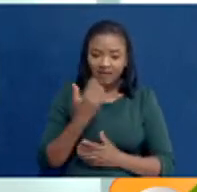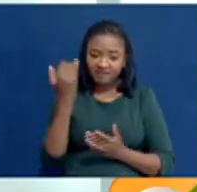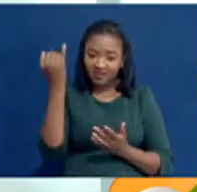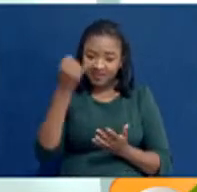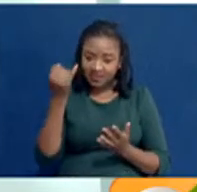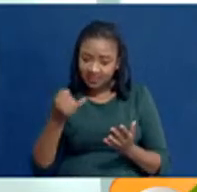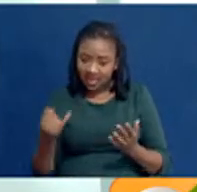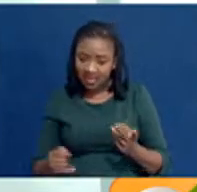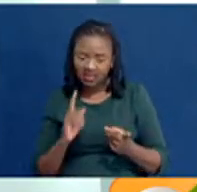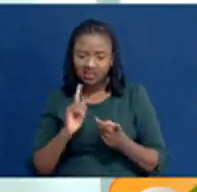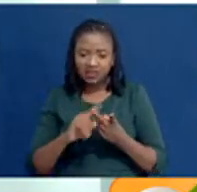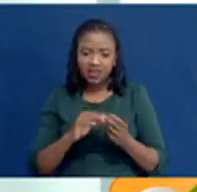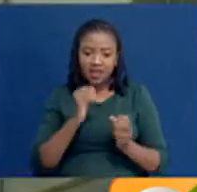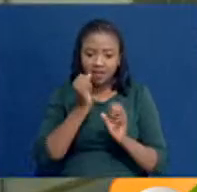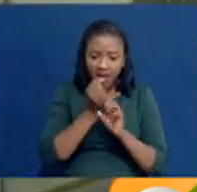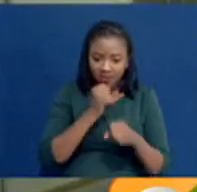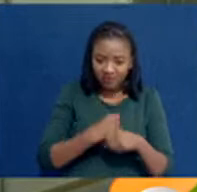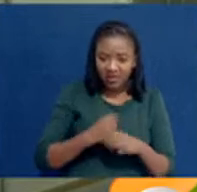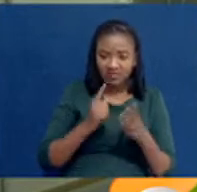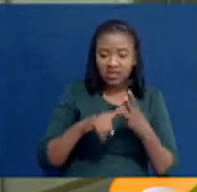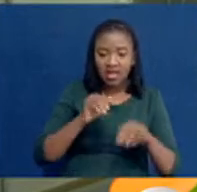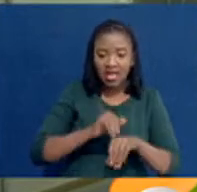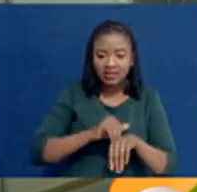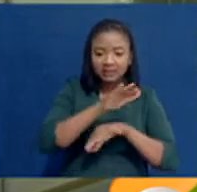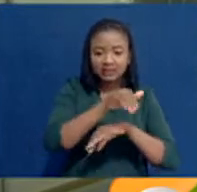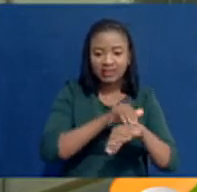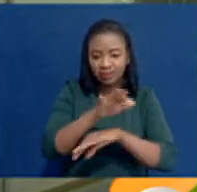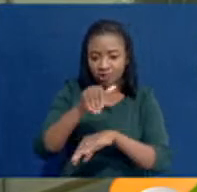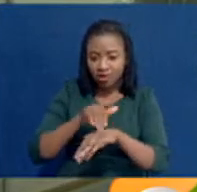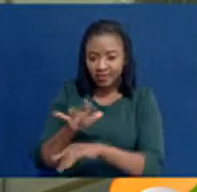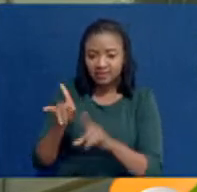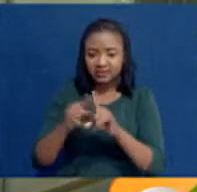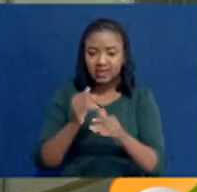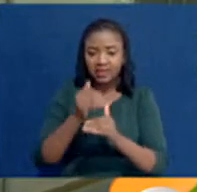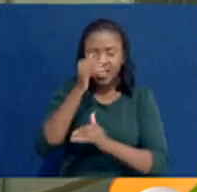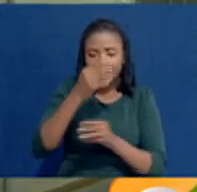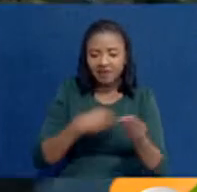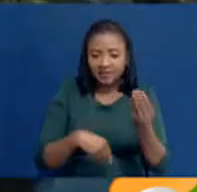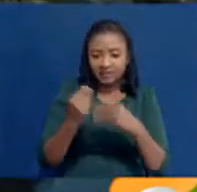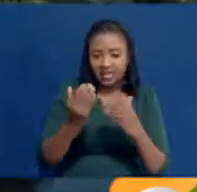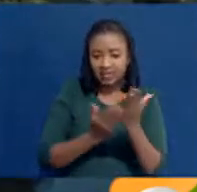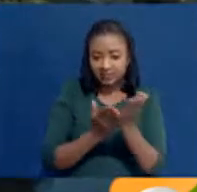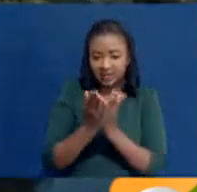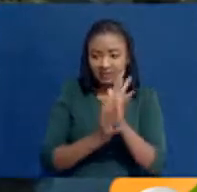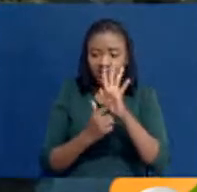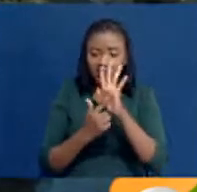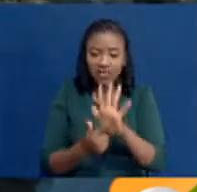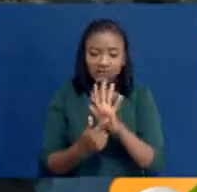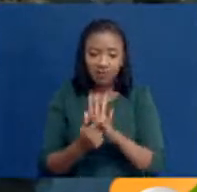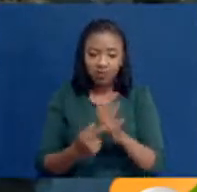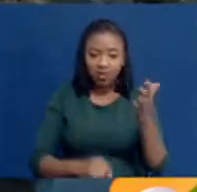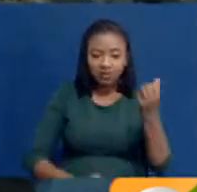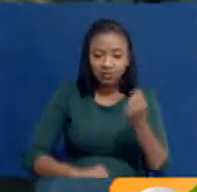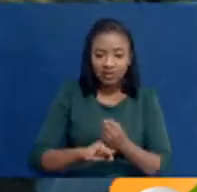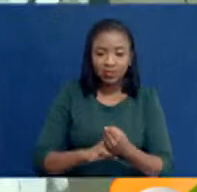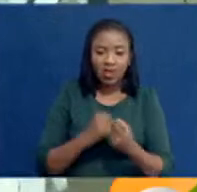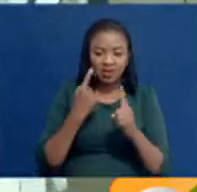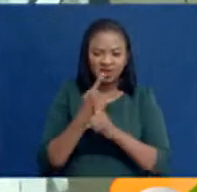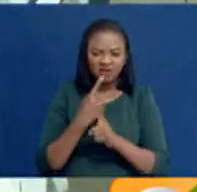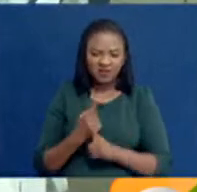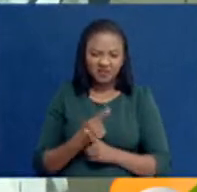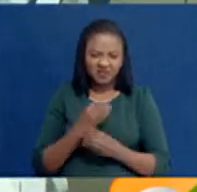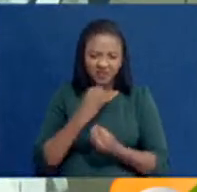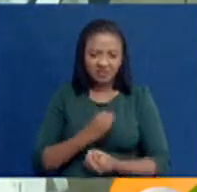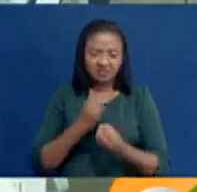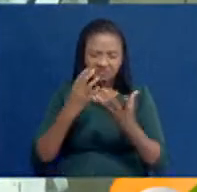fabrication, manufacture, and deployment. Also, after-sales services like support, at firmware updates, and all. He